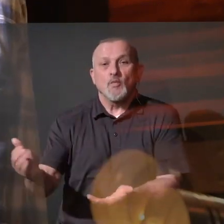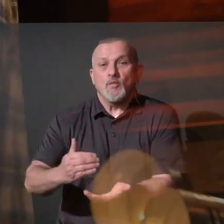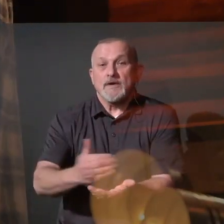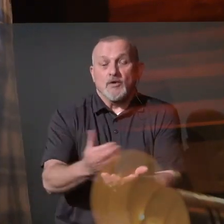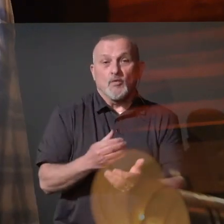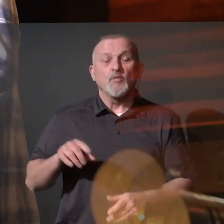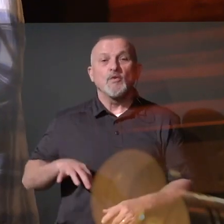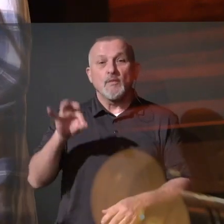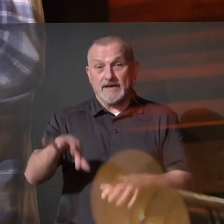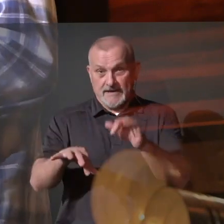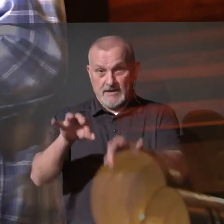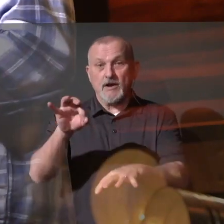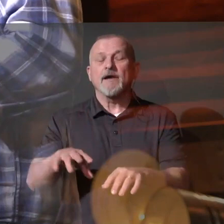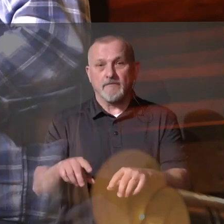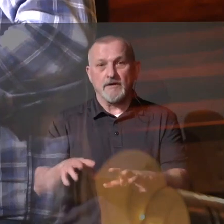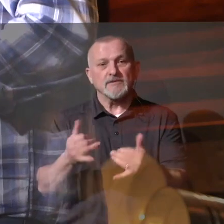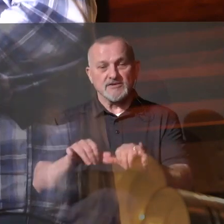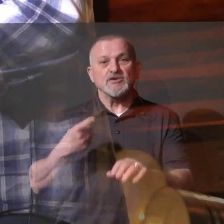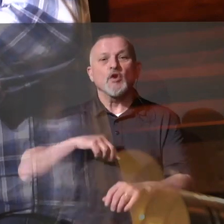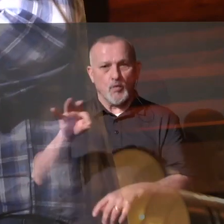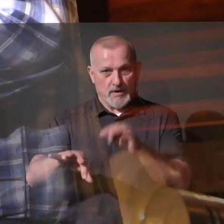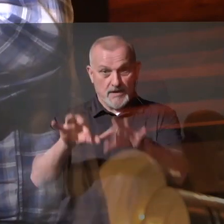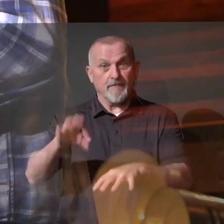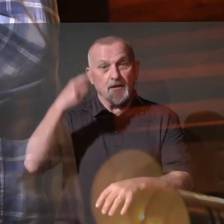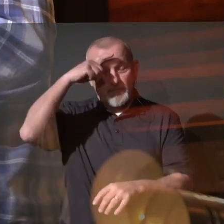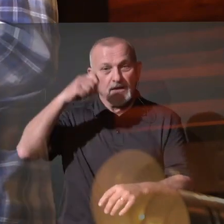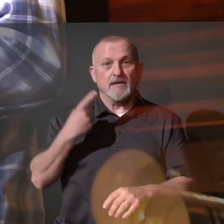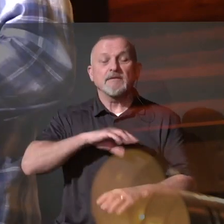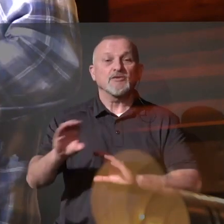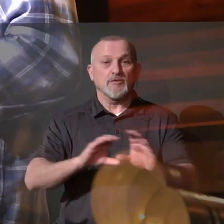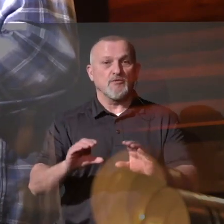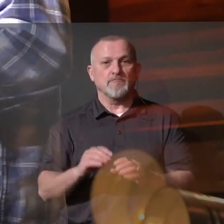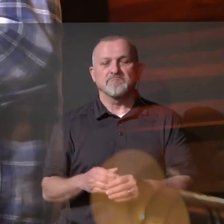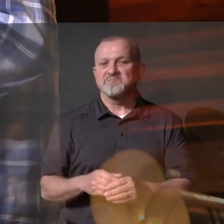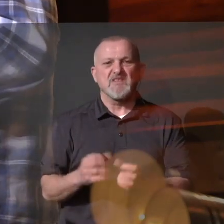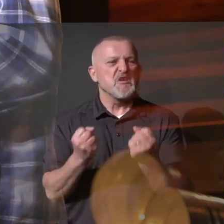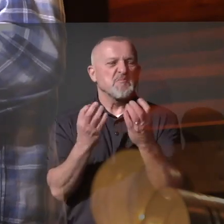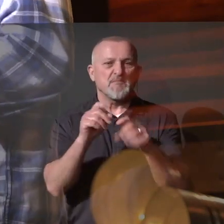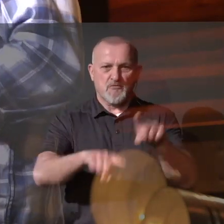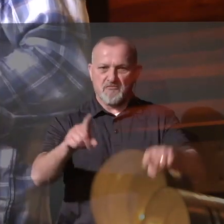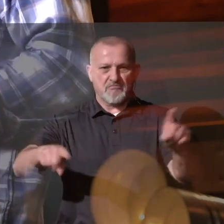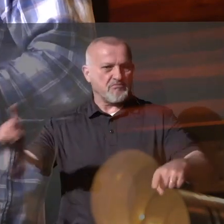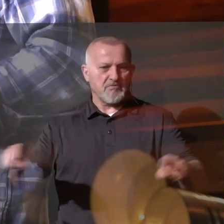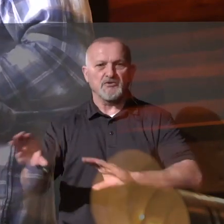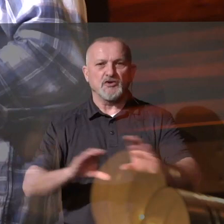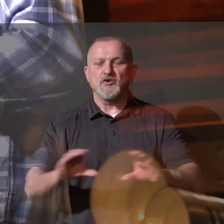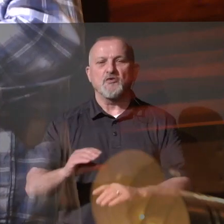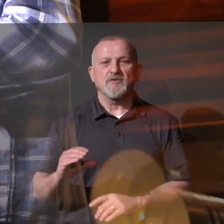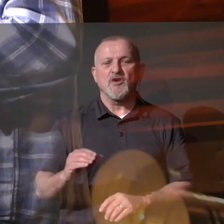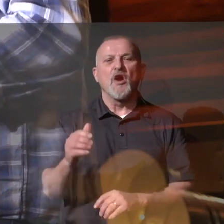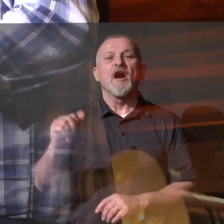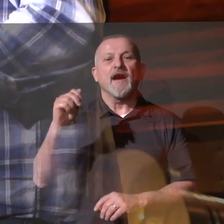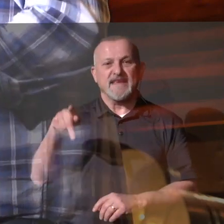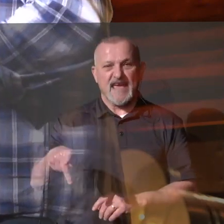offering. We still give because that's what we do. A lot of different ways to do that. You can do it on the CF app. You can do it